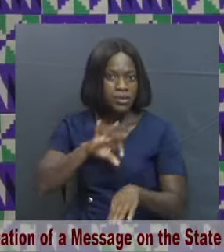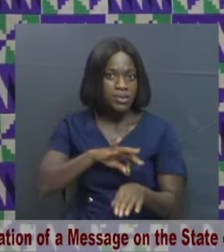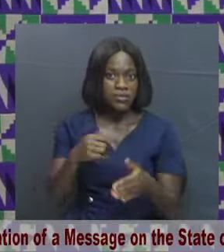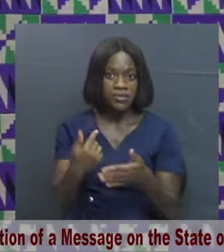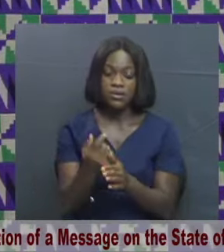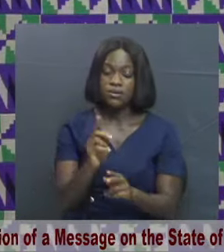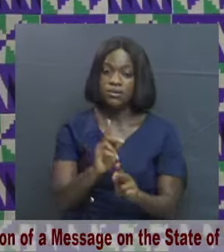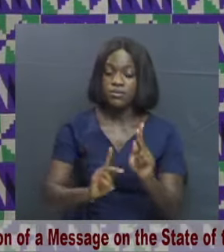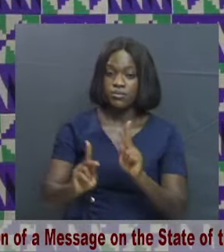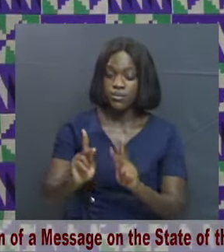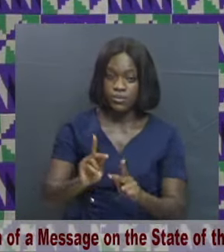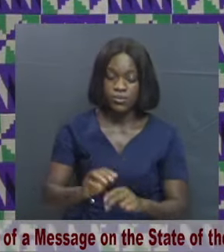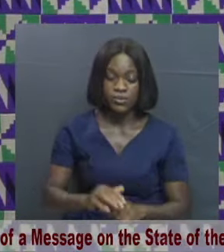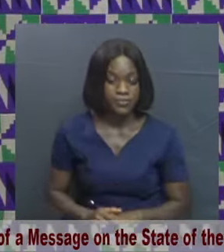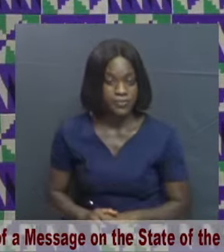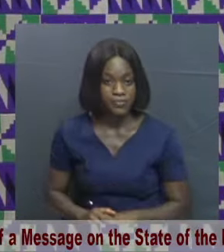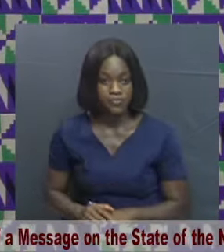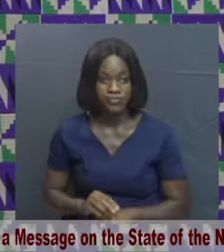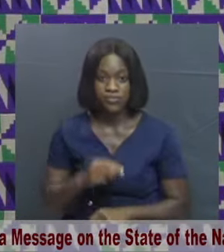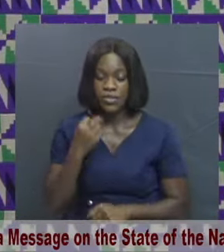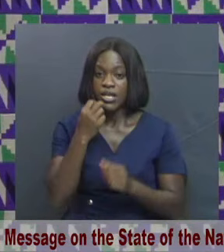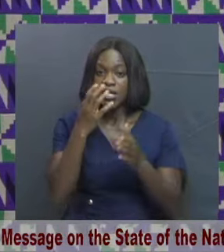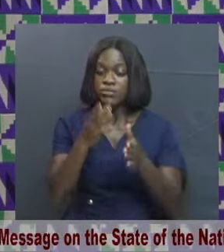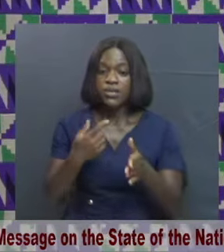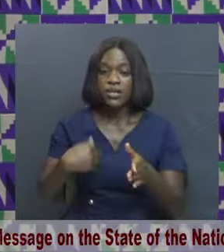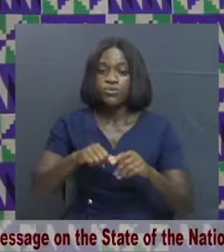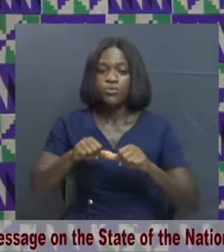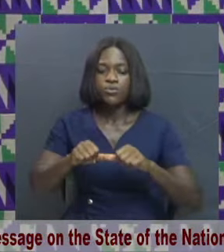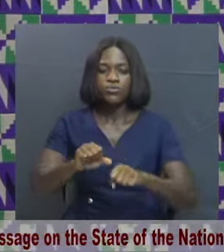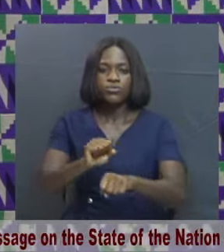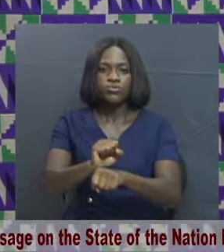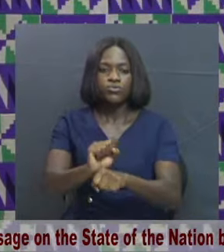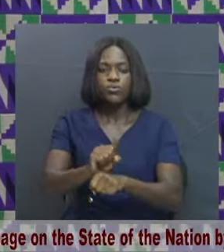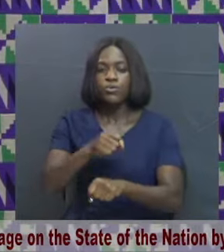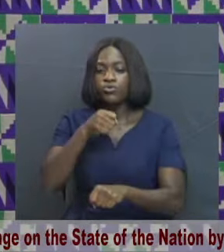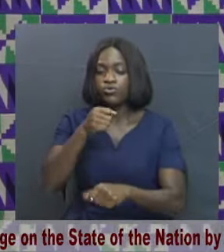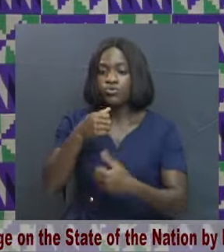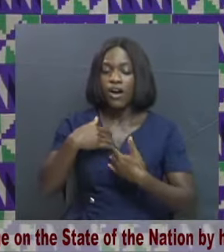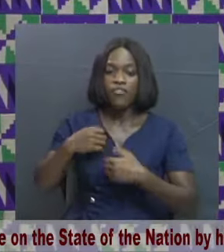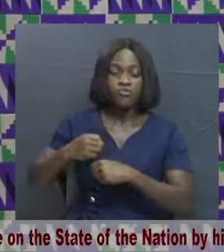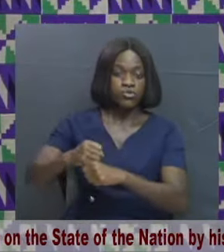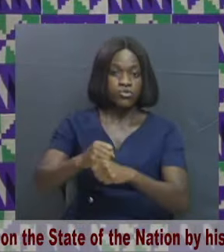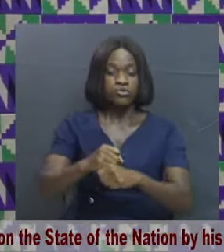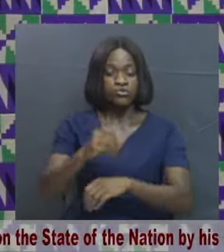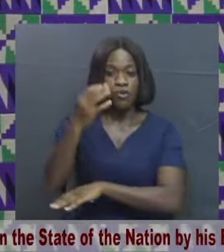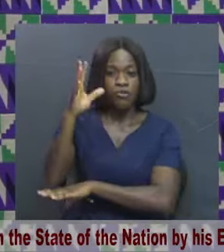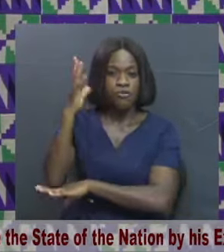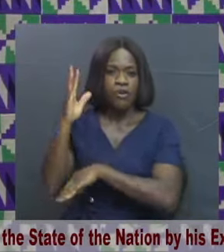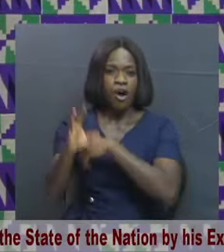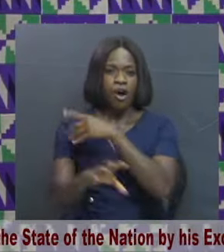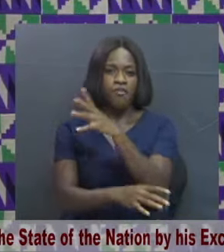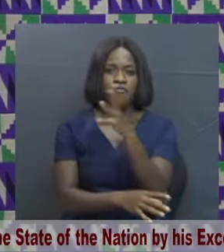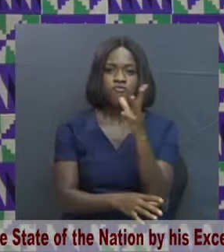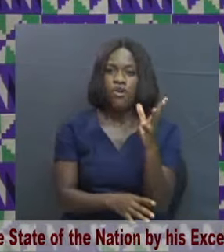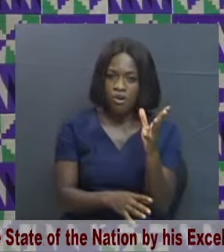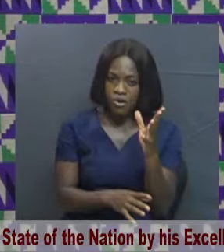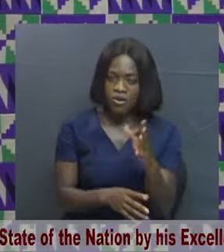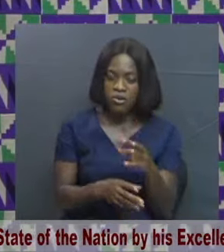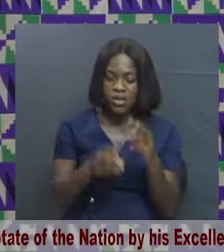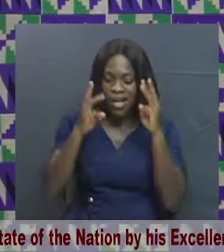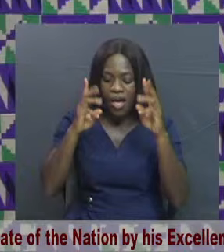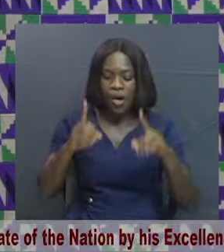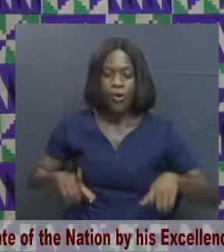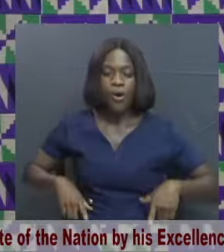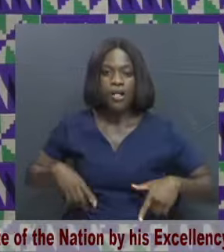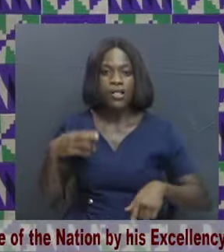people the speaker we continue to work to ensure the protection of our forest and Wildlife Resources while